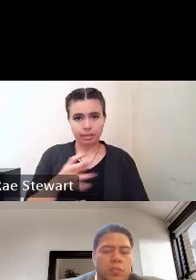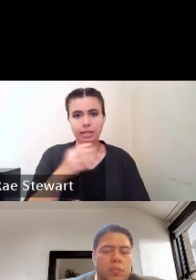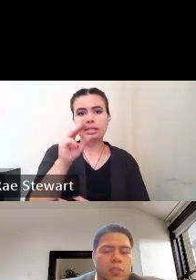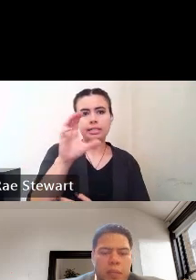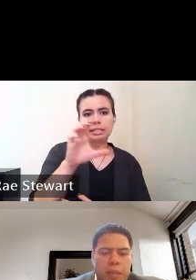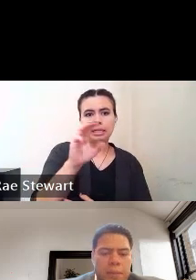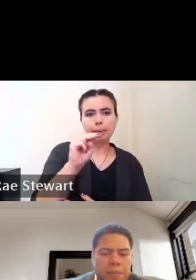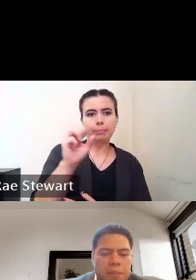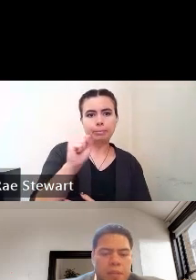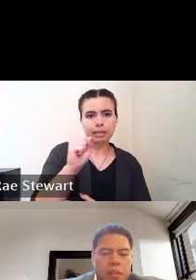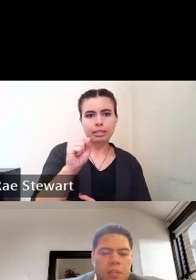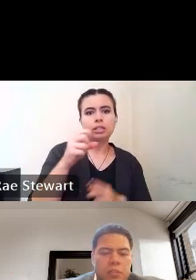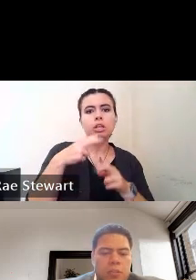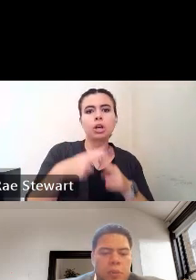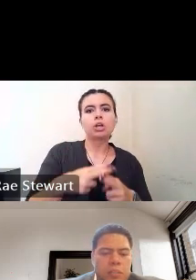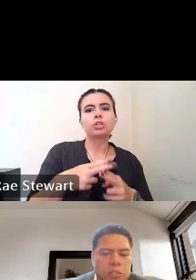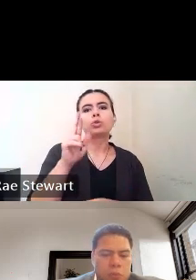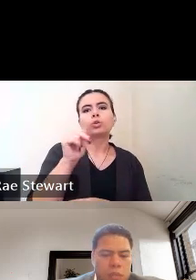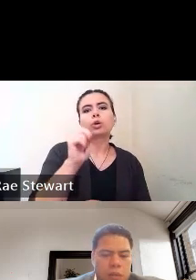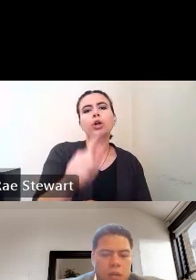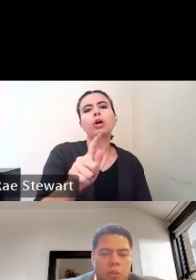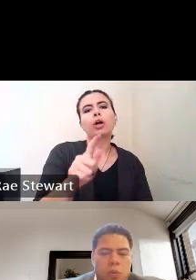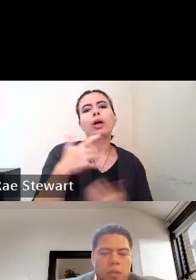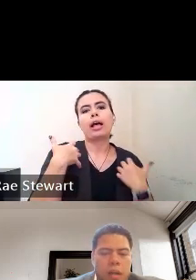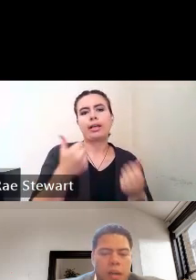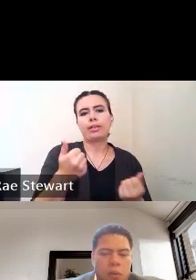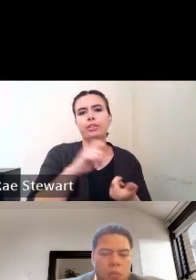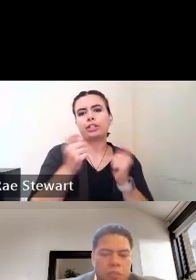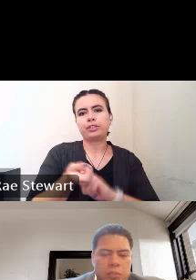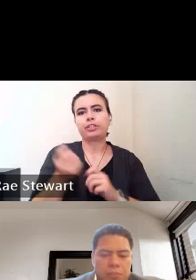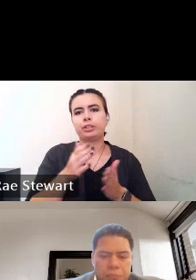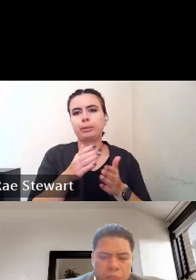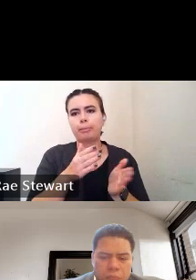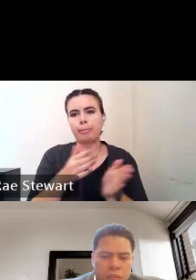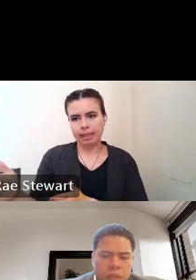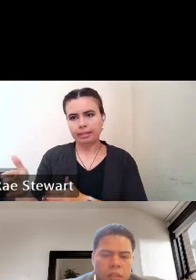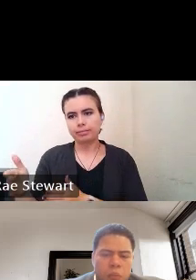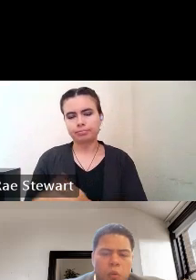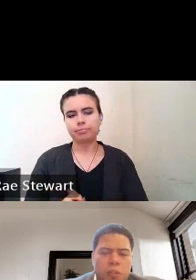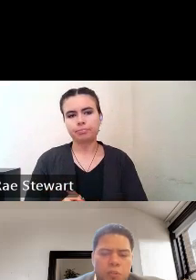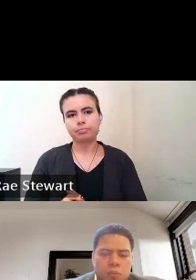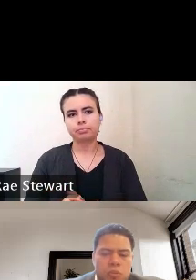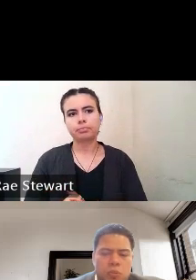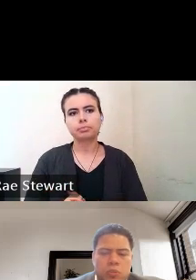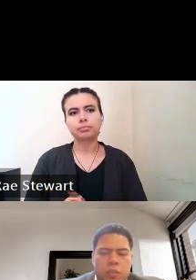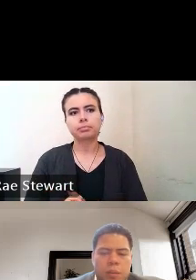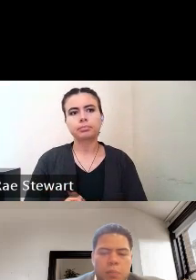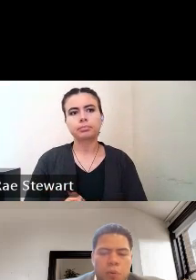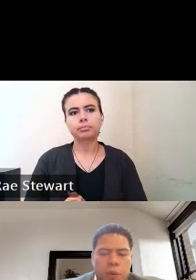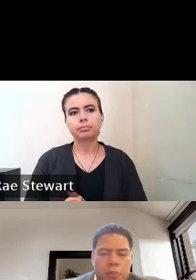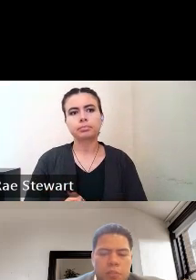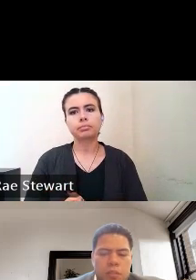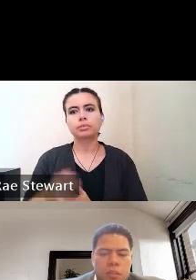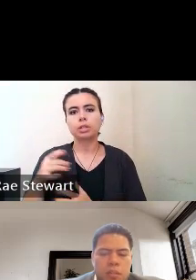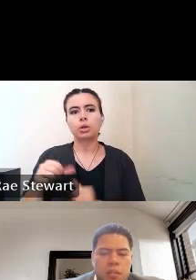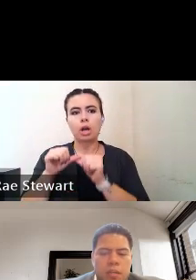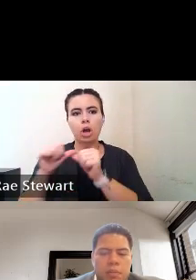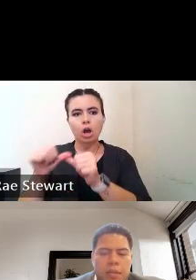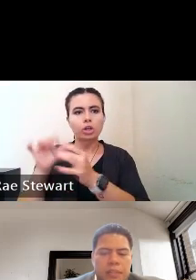Health Transformation Plan. So as projects roll out, ongoing outreach will be used to ensure that